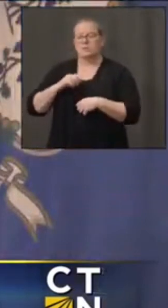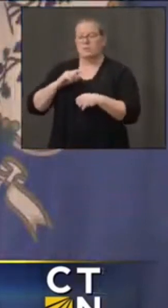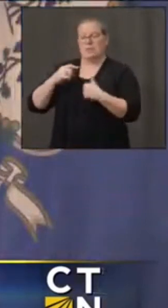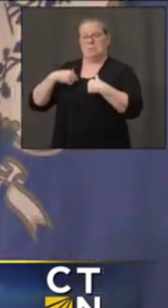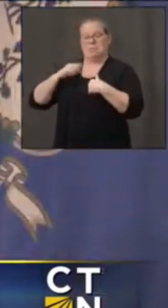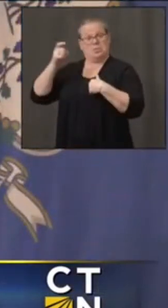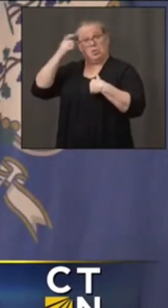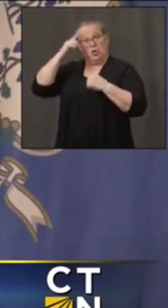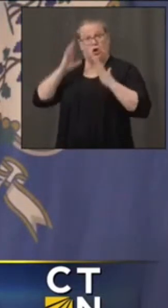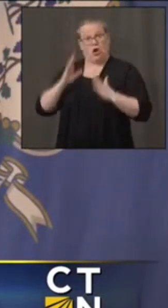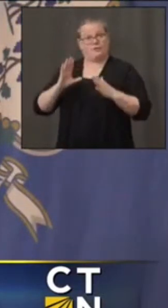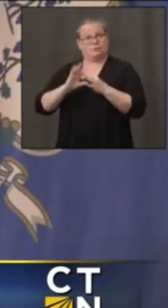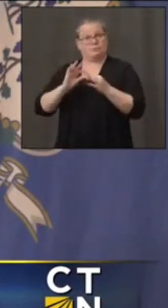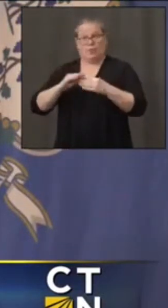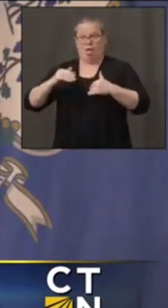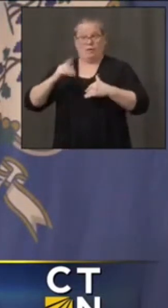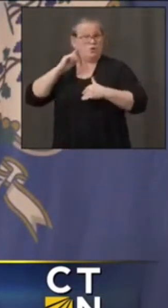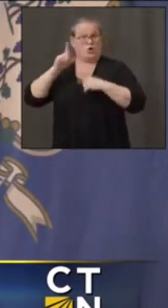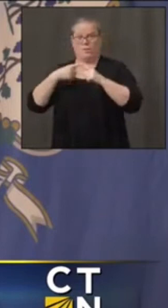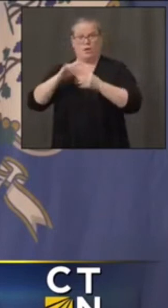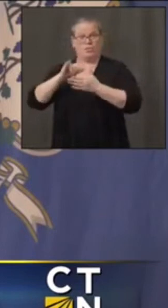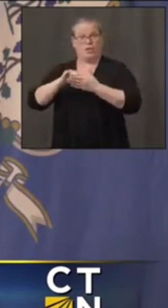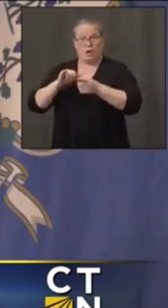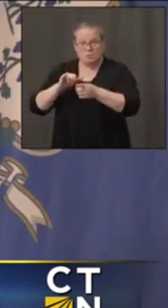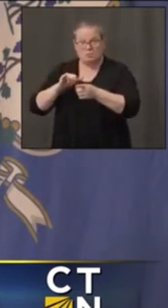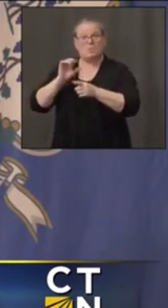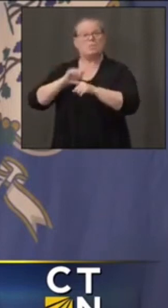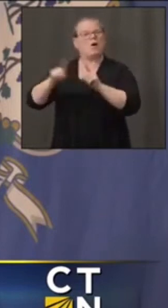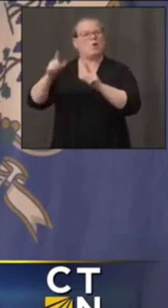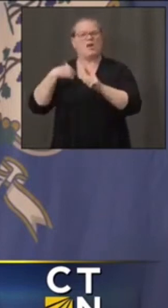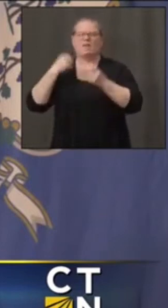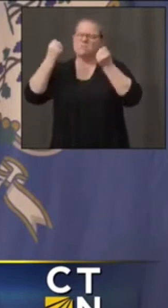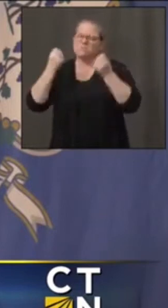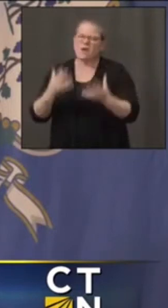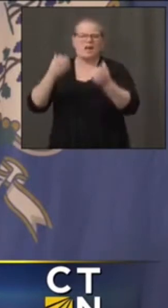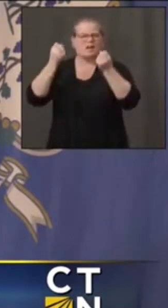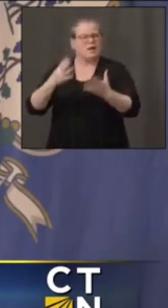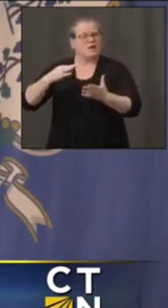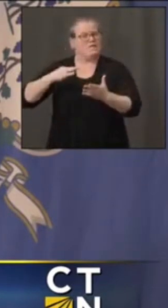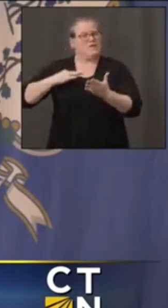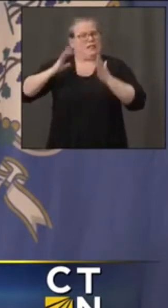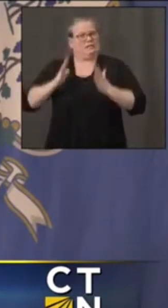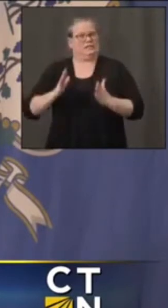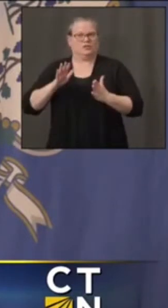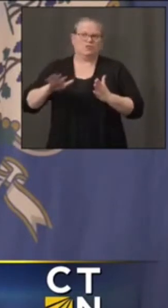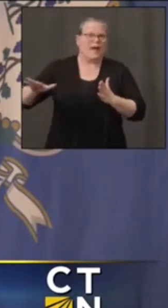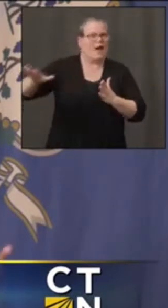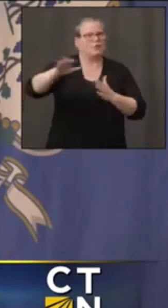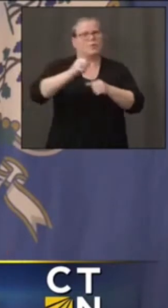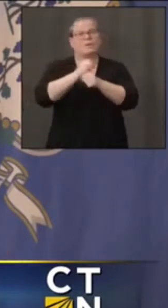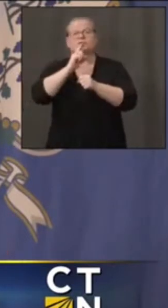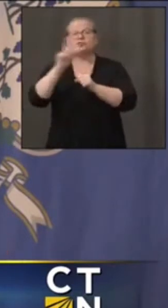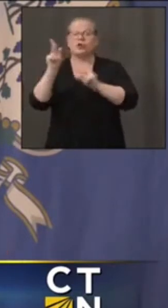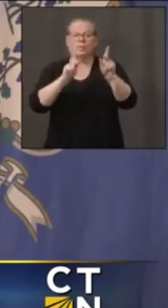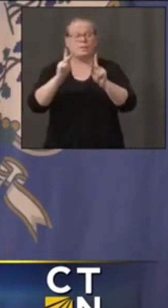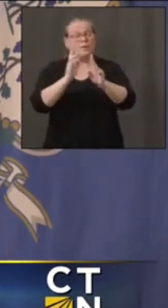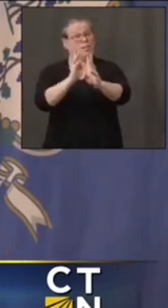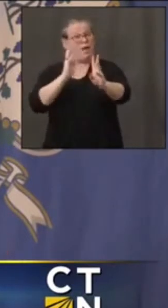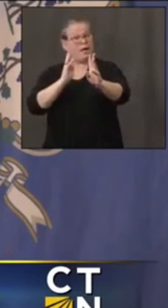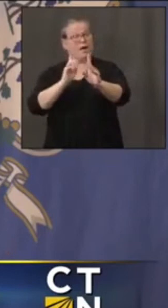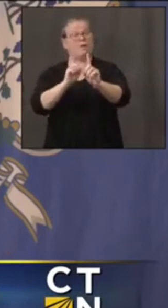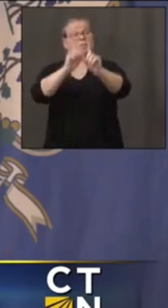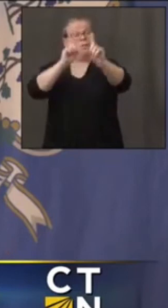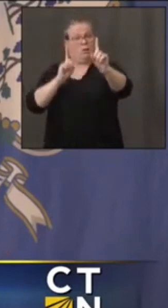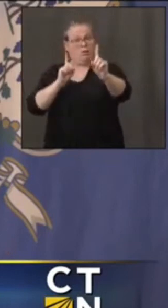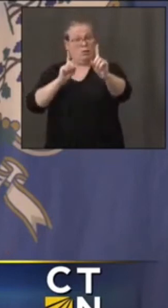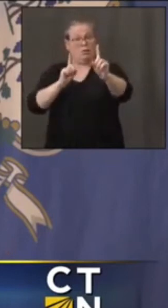have hundreds, even thousands of volunteers who are going to be out there making sure people are social distancing, making sure that you can